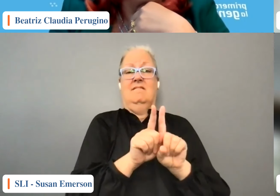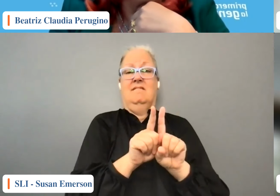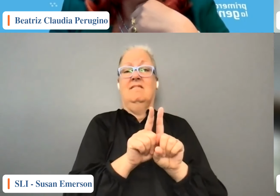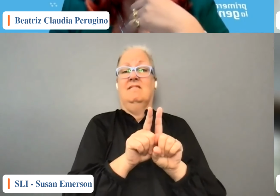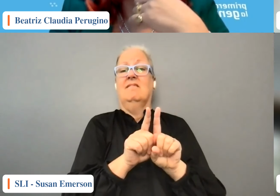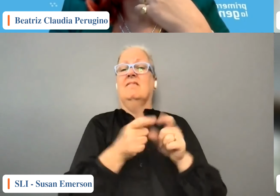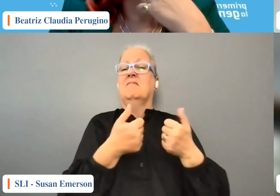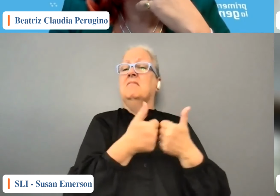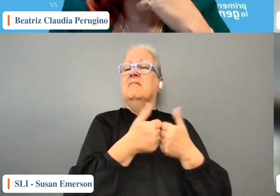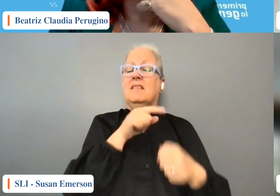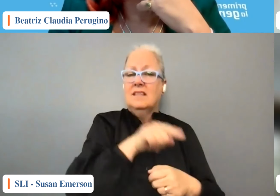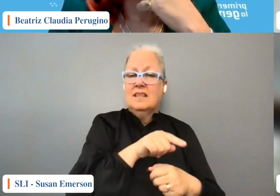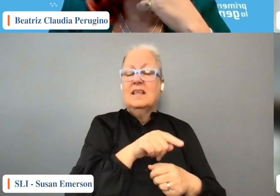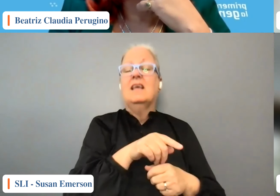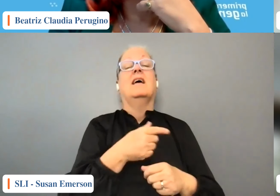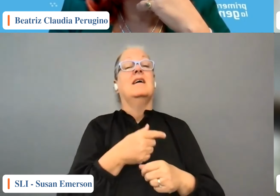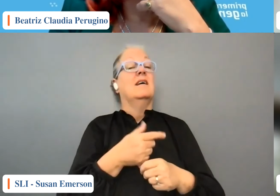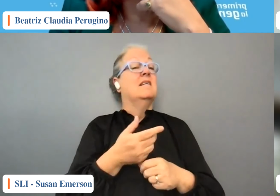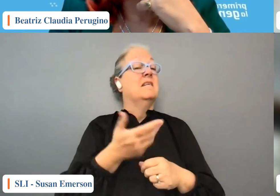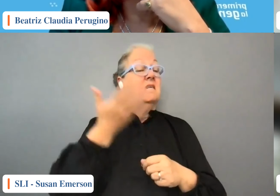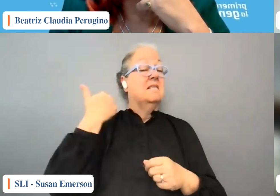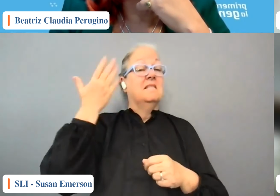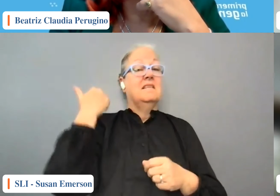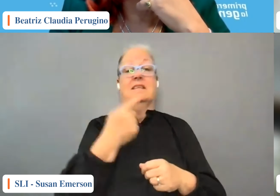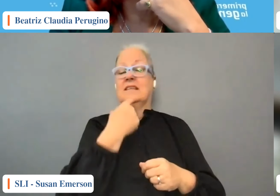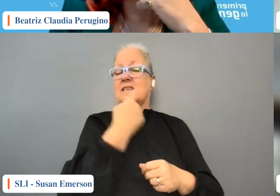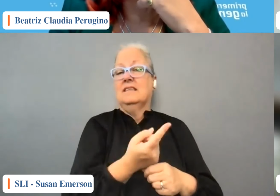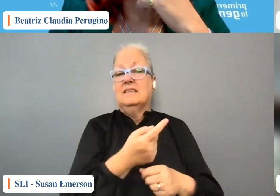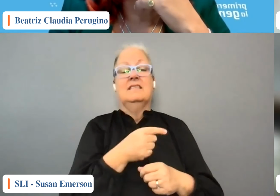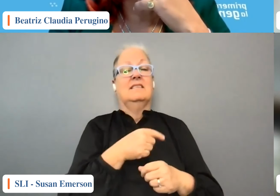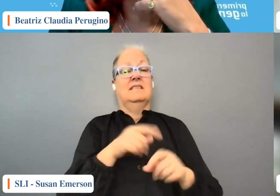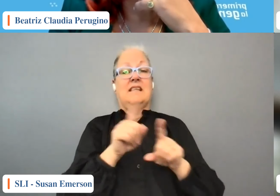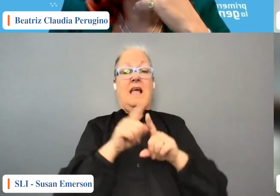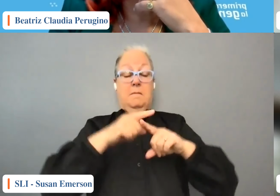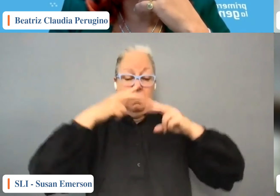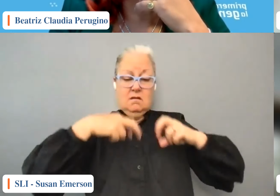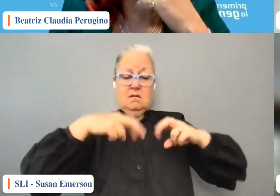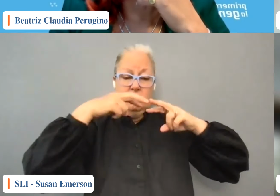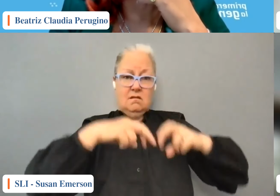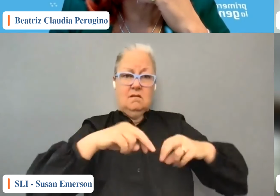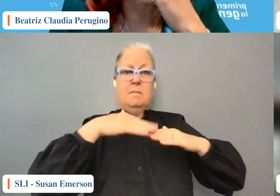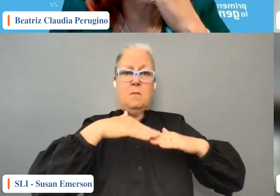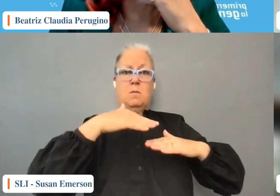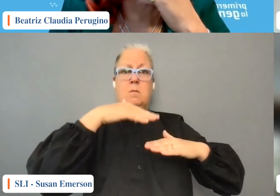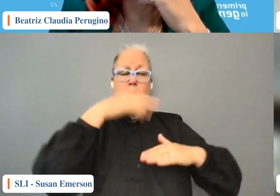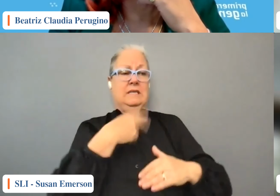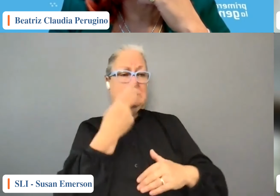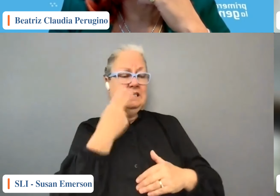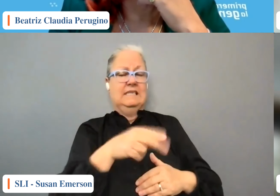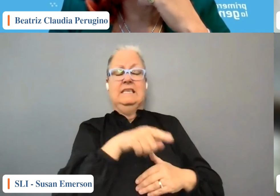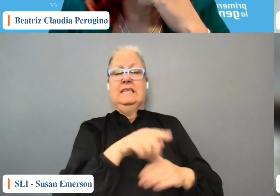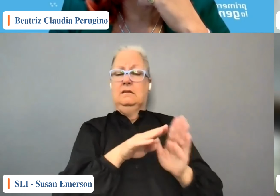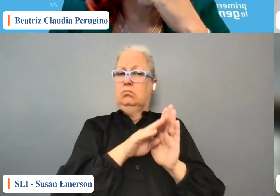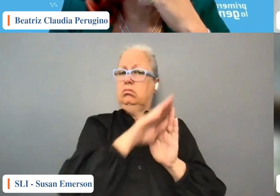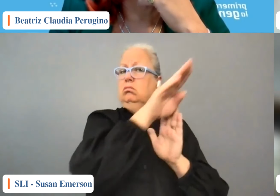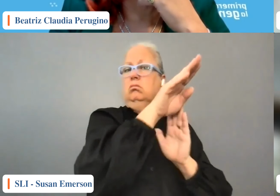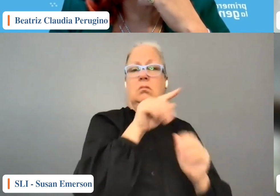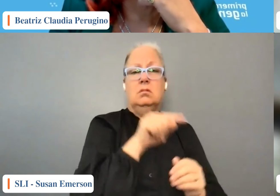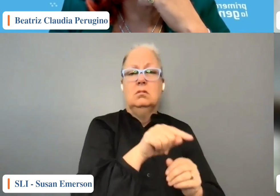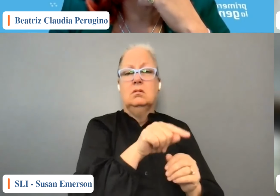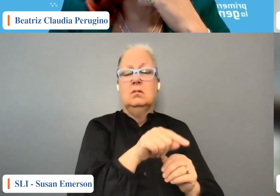from emerging to something, a body of evidence that's growing rapidly. But what we do know is that the